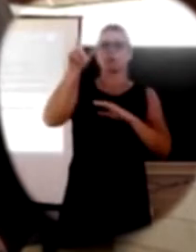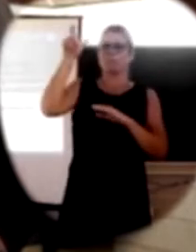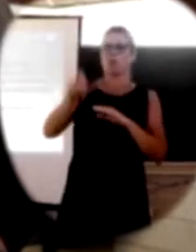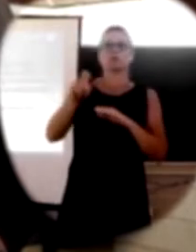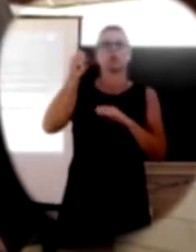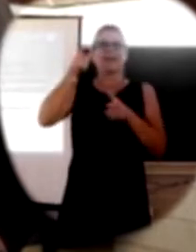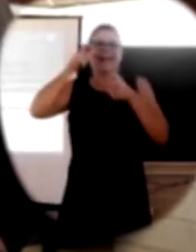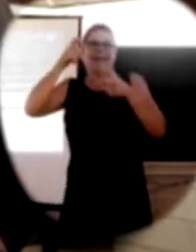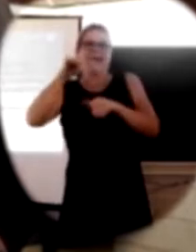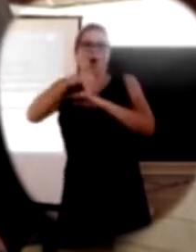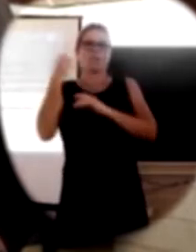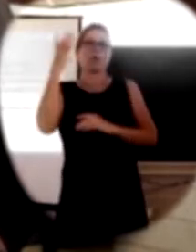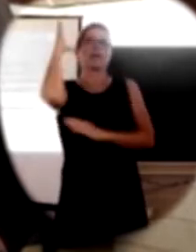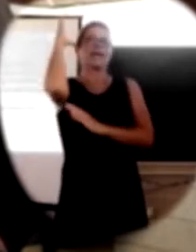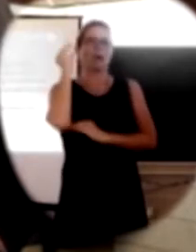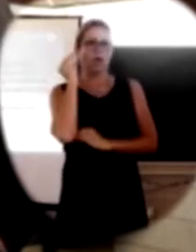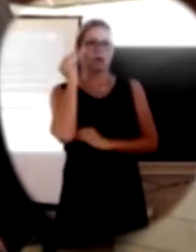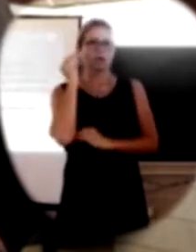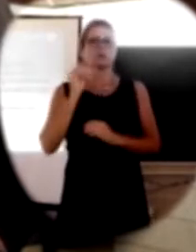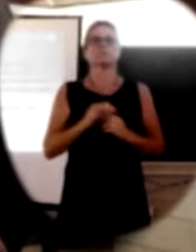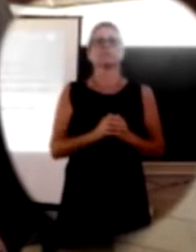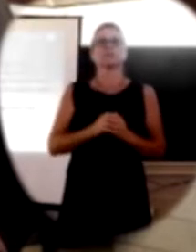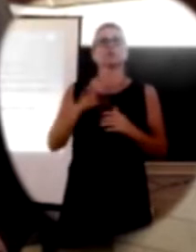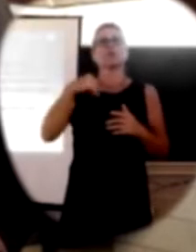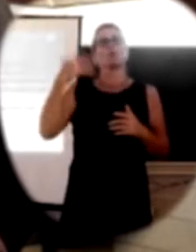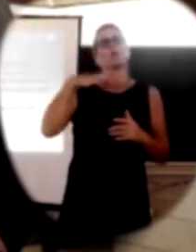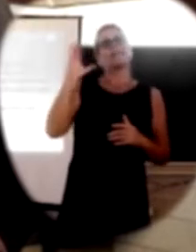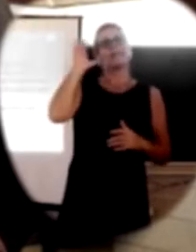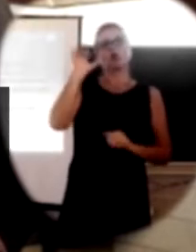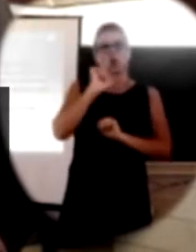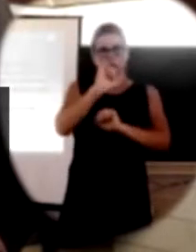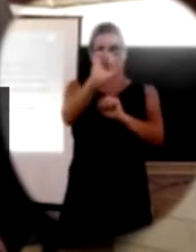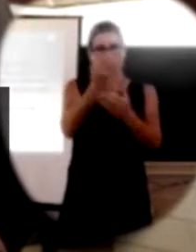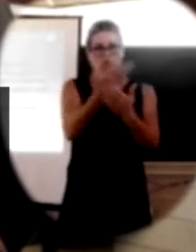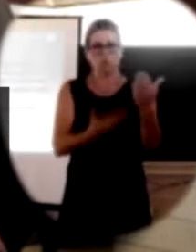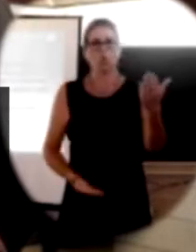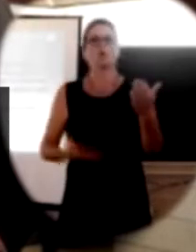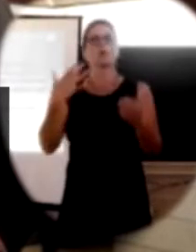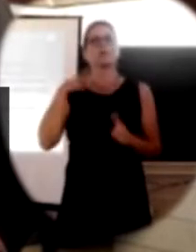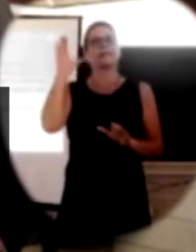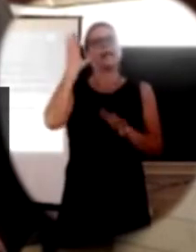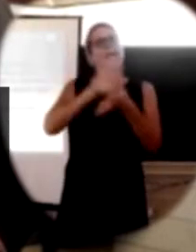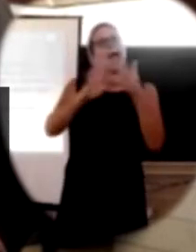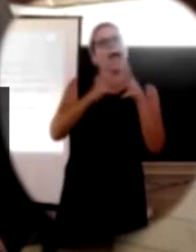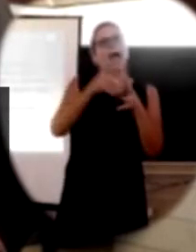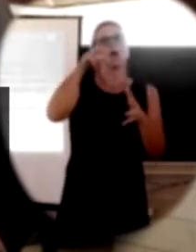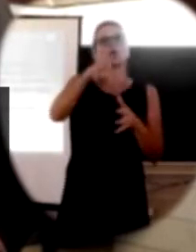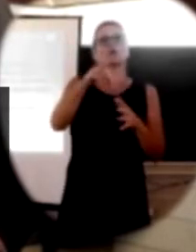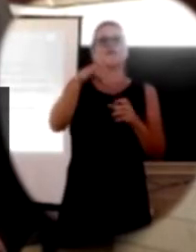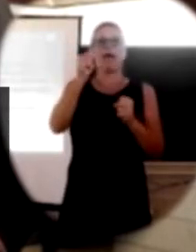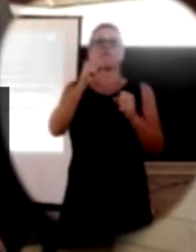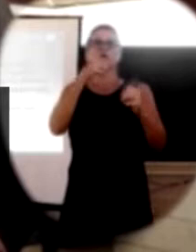the diagnosis of hearing loss. So we're very interested in hearing your stories and hearing how you experience the communication